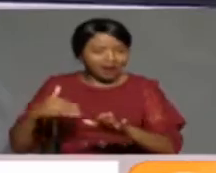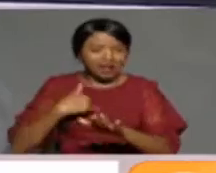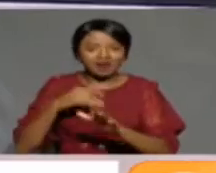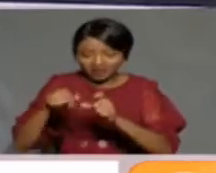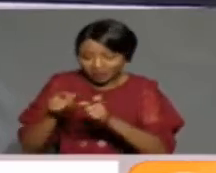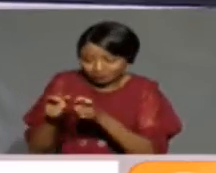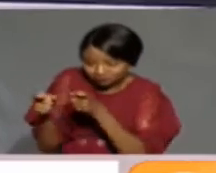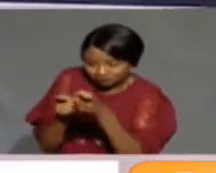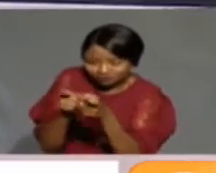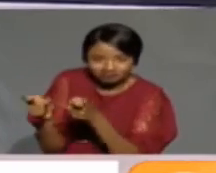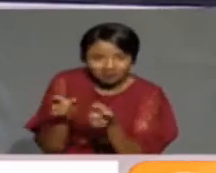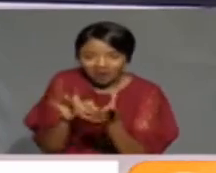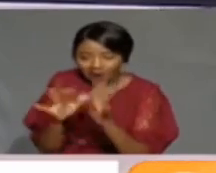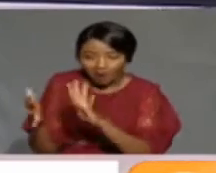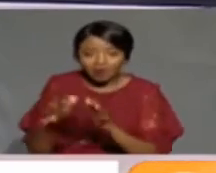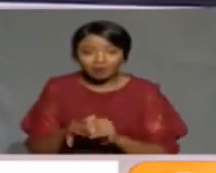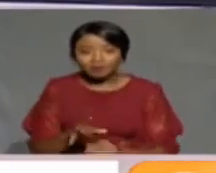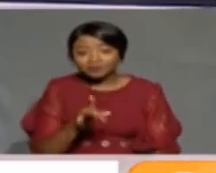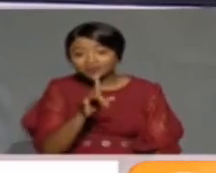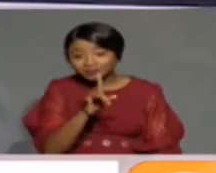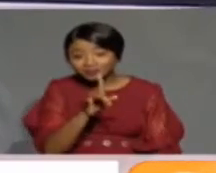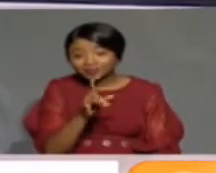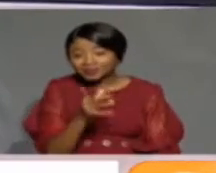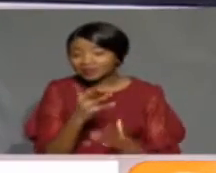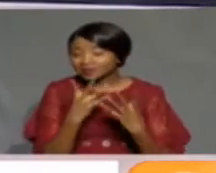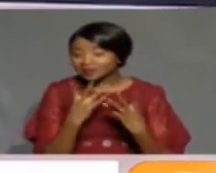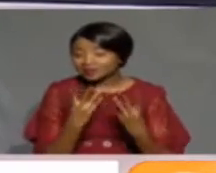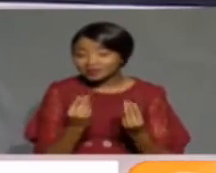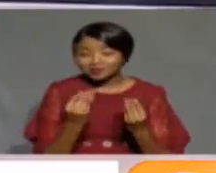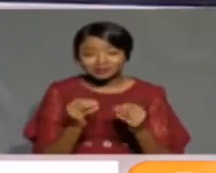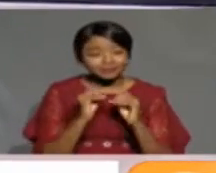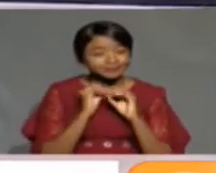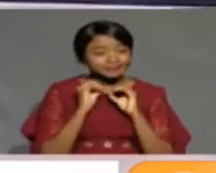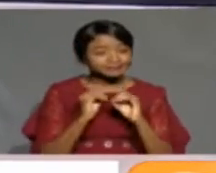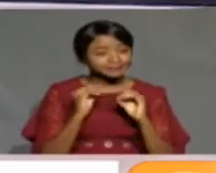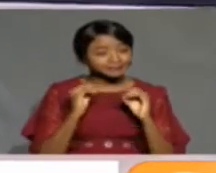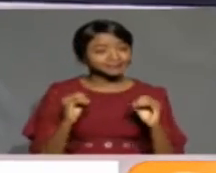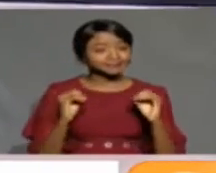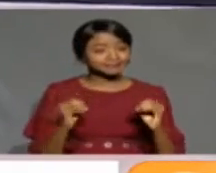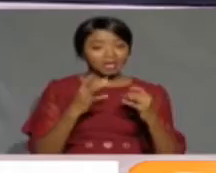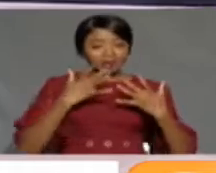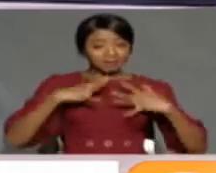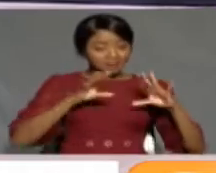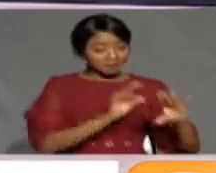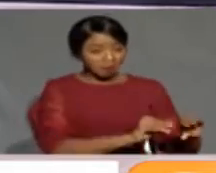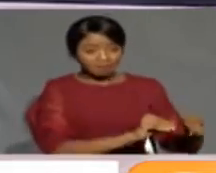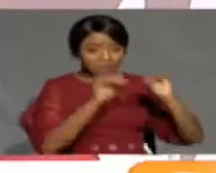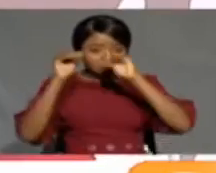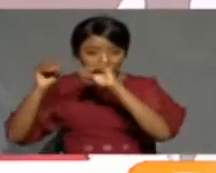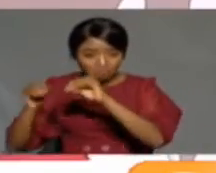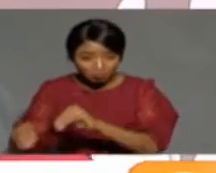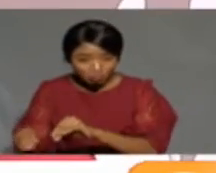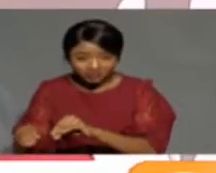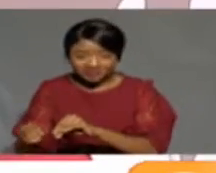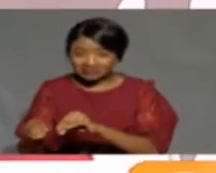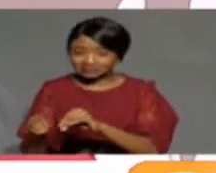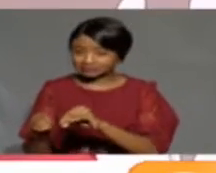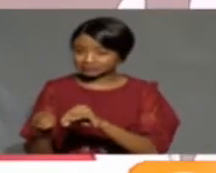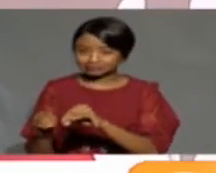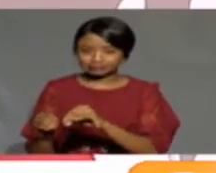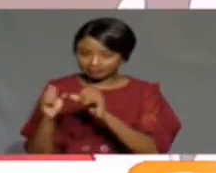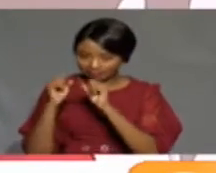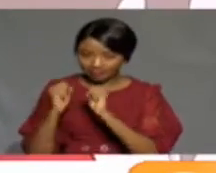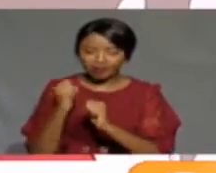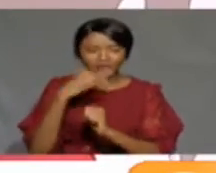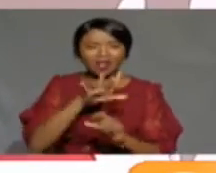people that yeah. have stayed in one people. For some time. The law of adoption, you know, you will understand what that takes us to. Right.